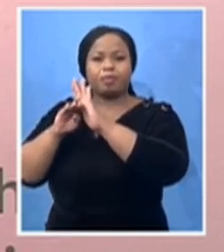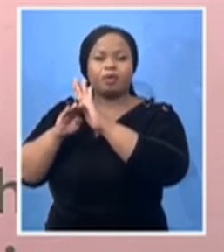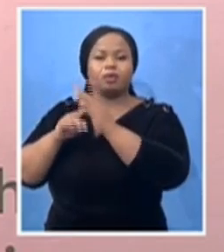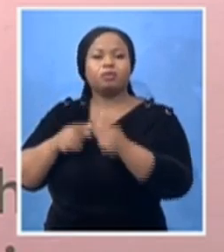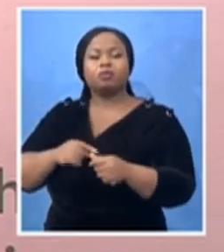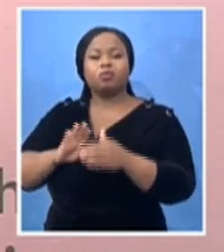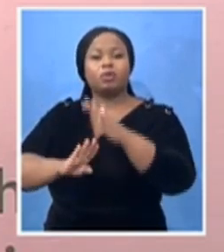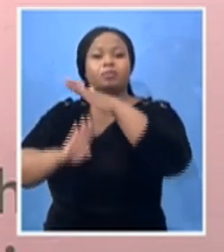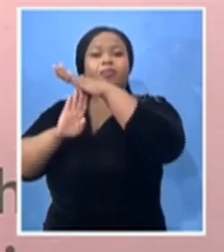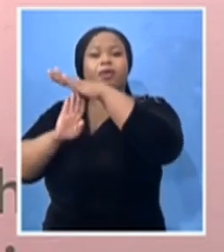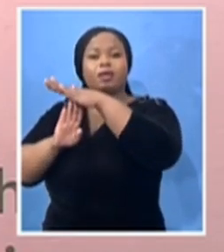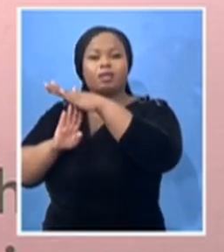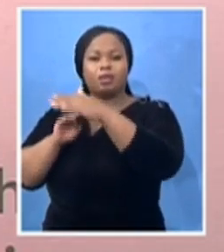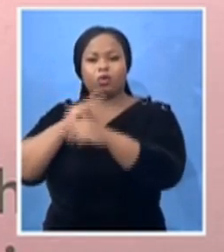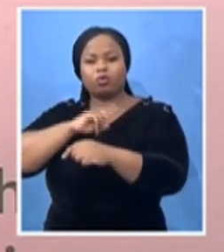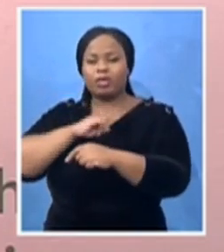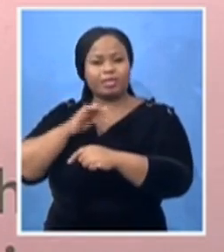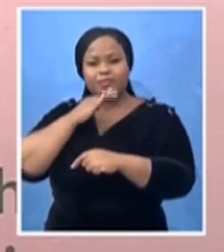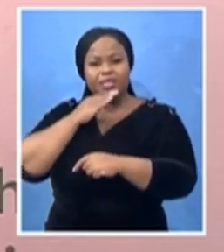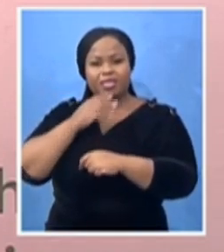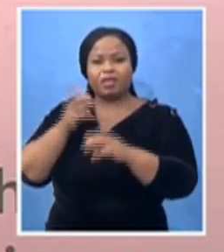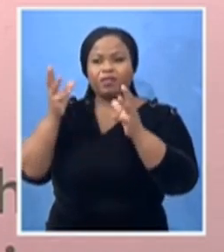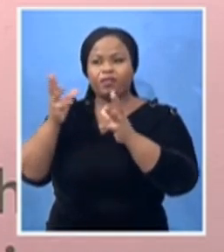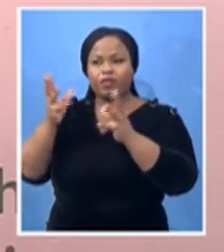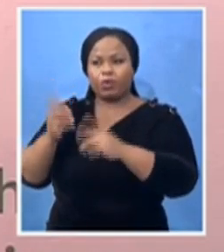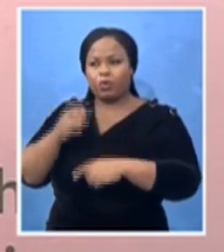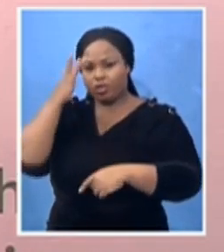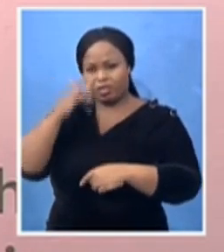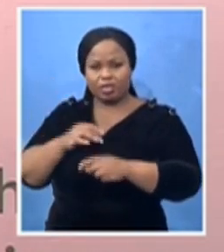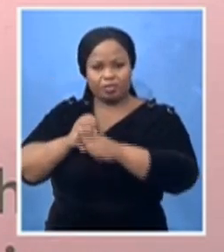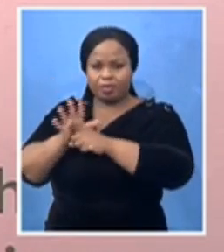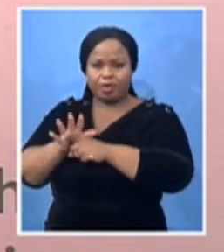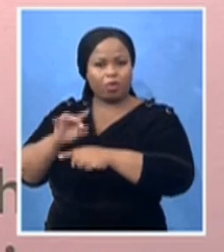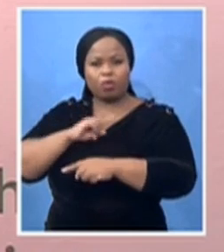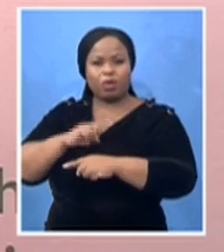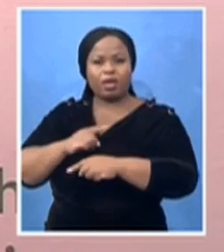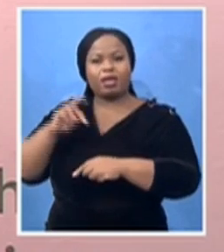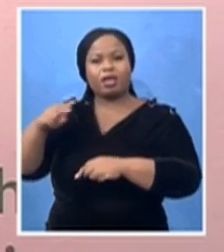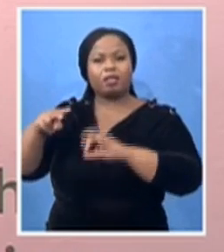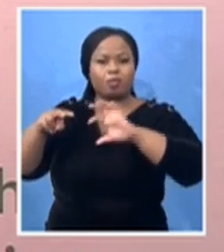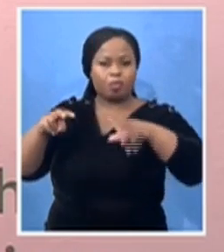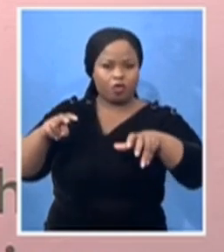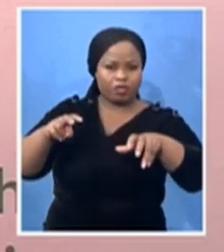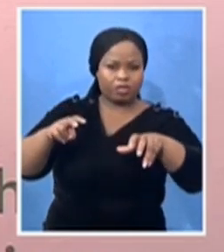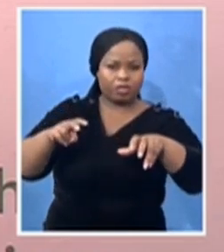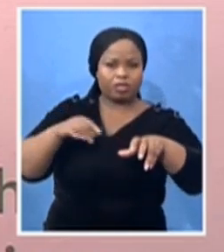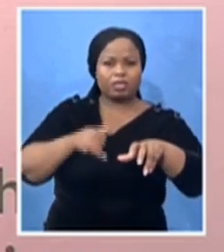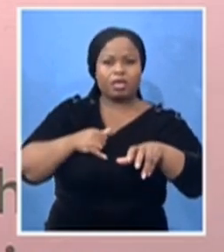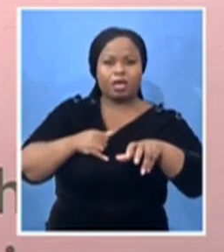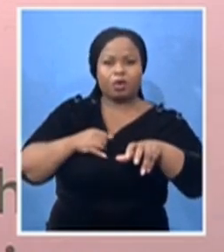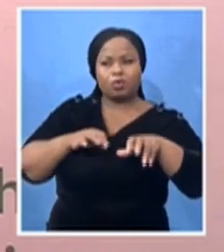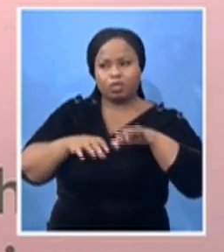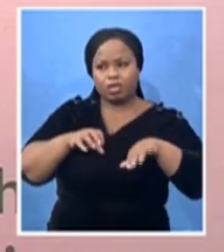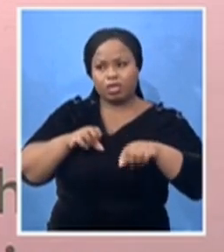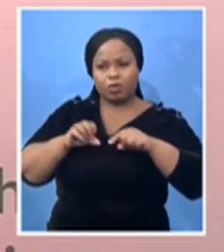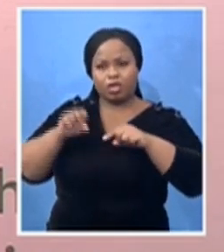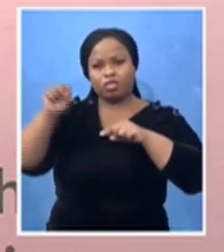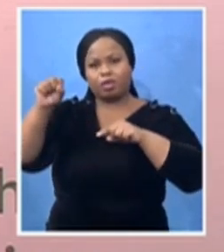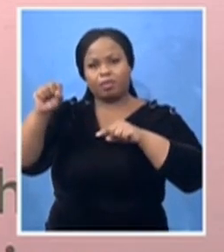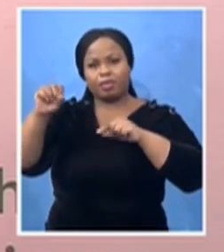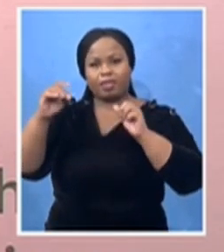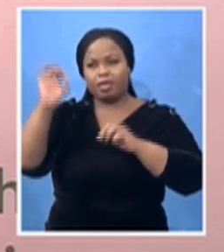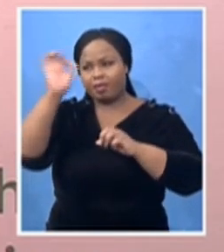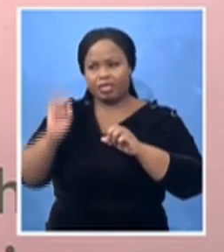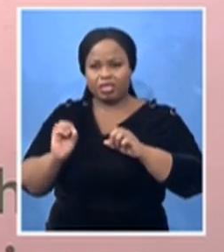Cape. It will be because the other provinces are beginning to catch up, and therefore the leveling of the percentages. The numbers will